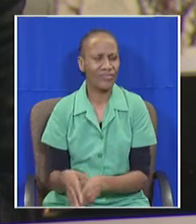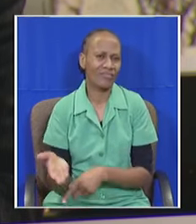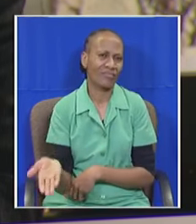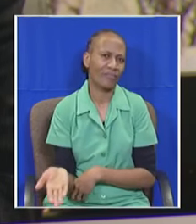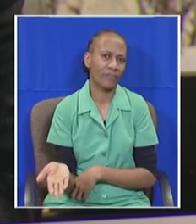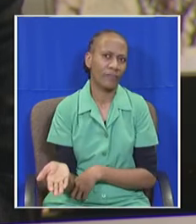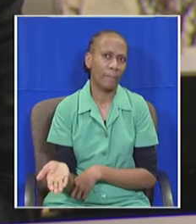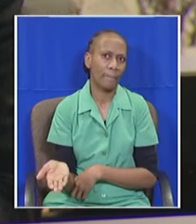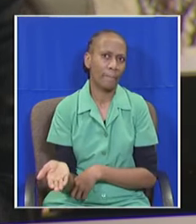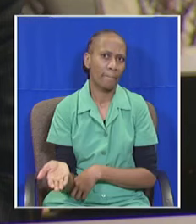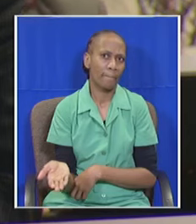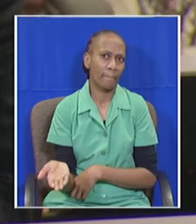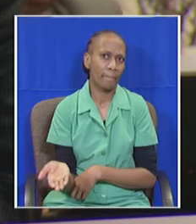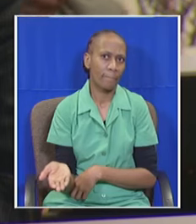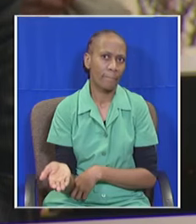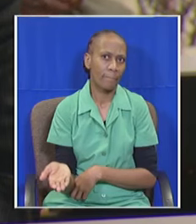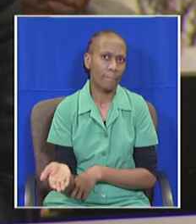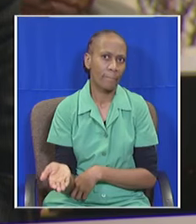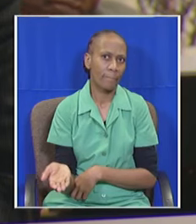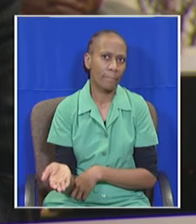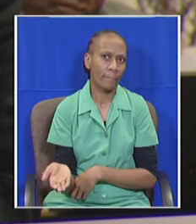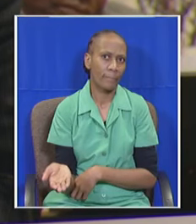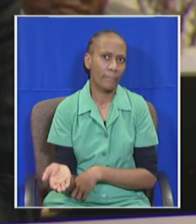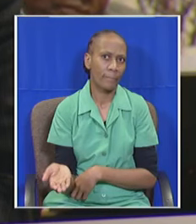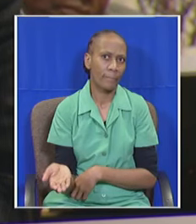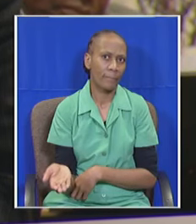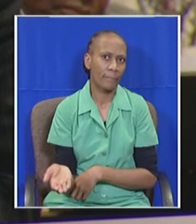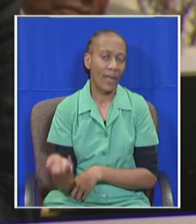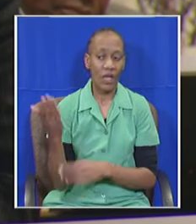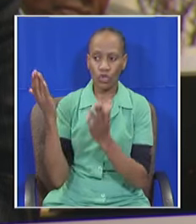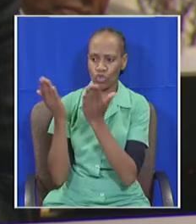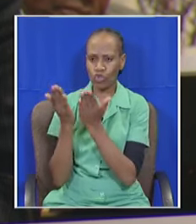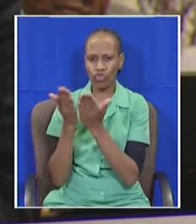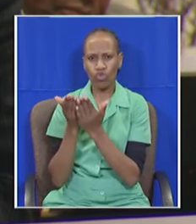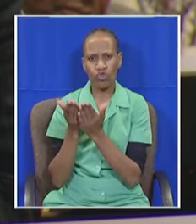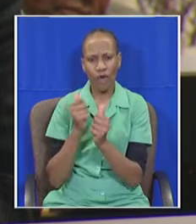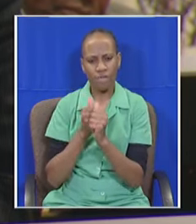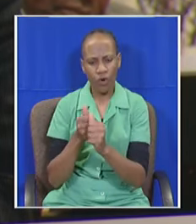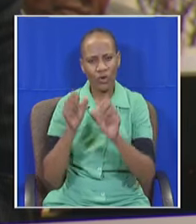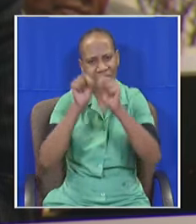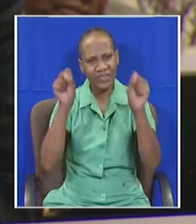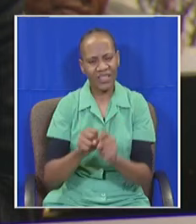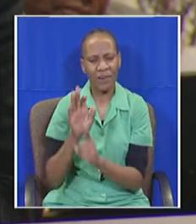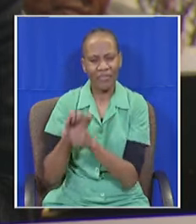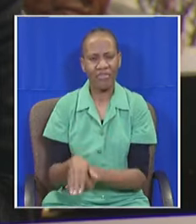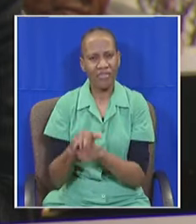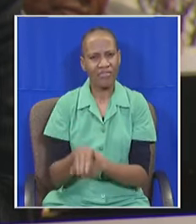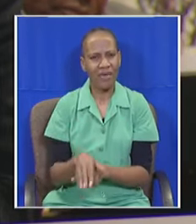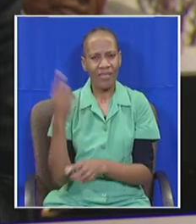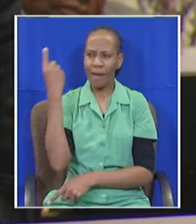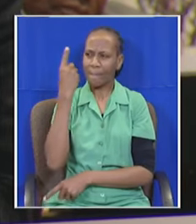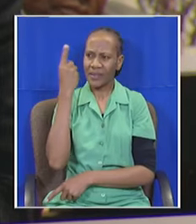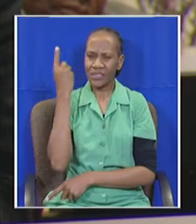against by an apartheid-style high school operation run by